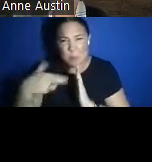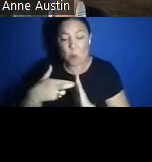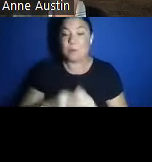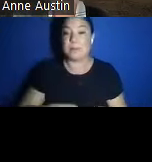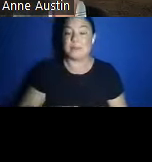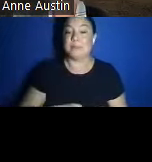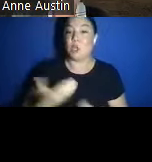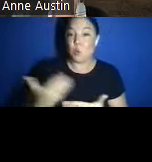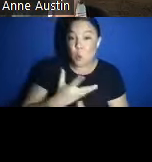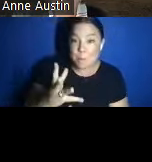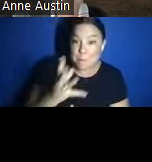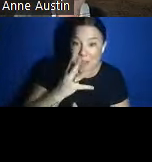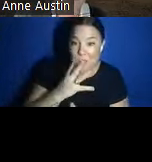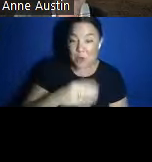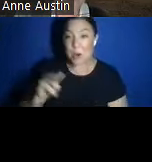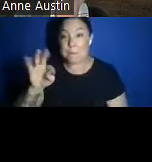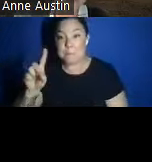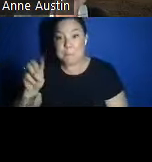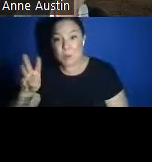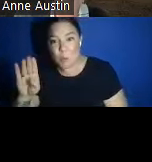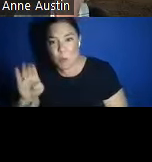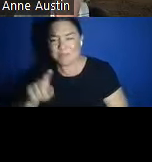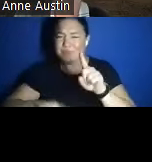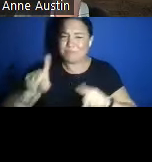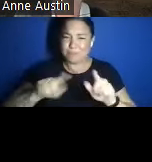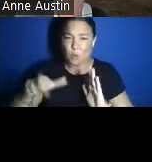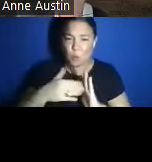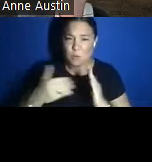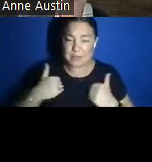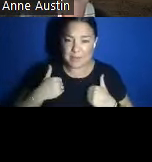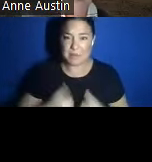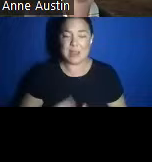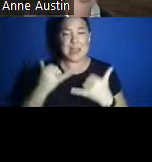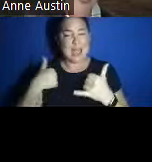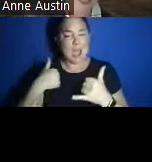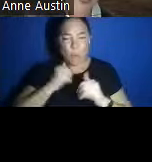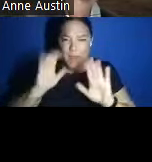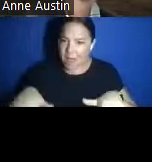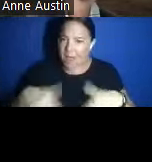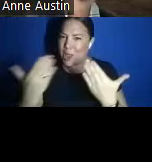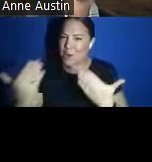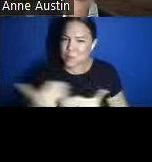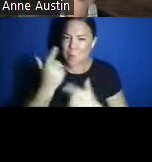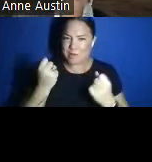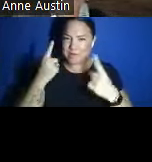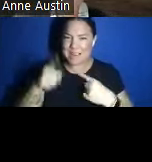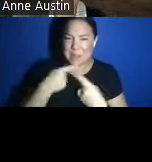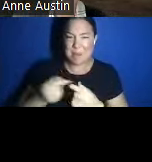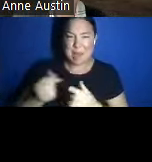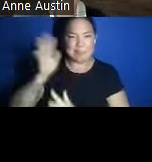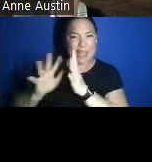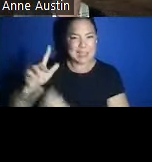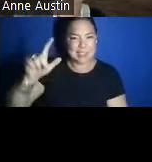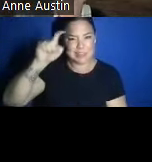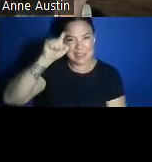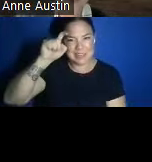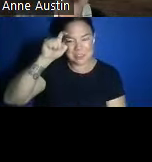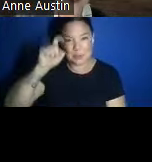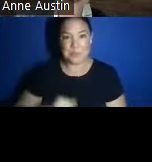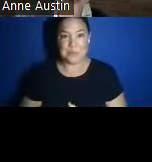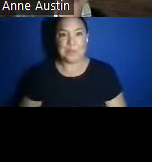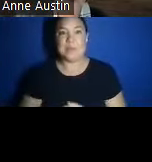mothers. These recent discoveries have continually rewritten our understanding of tattooing in ancient Egypt. And as our corpus expands, so